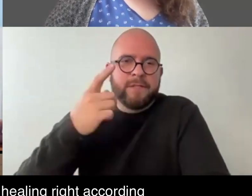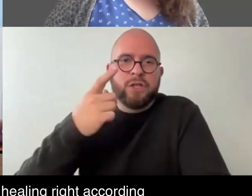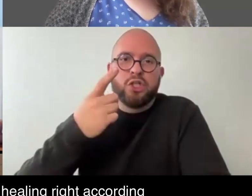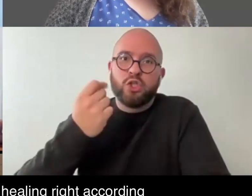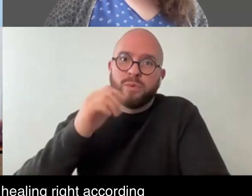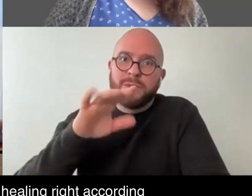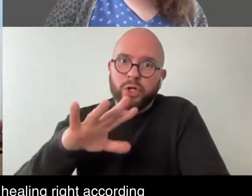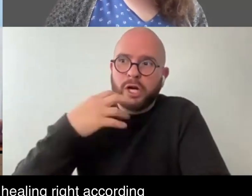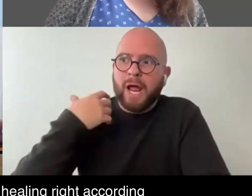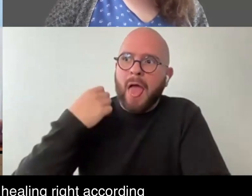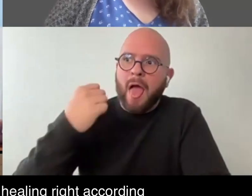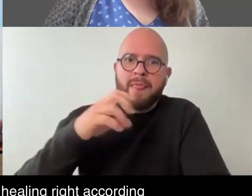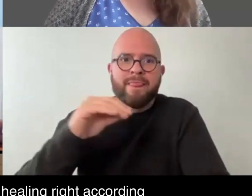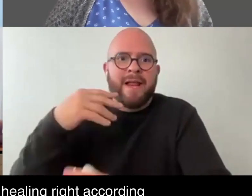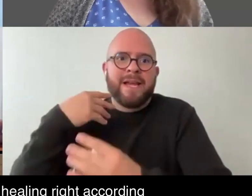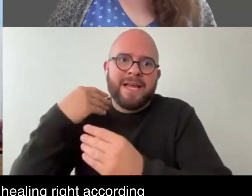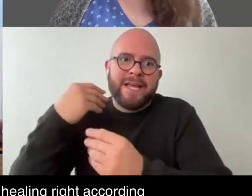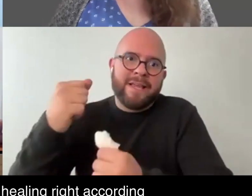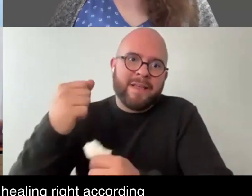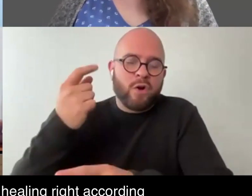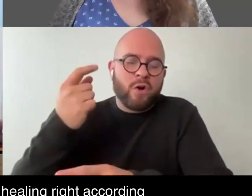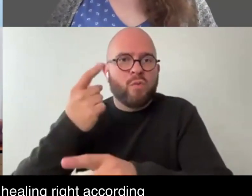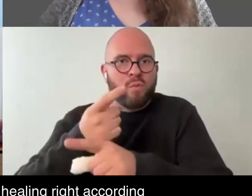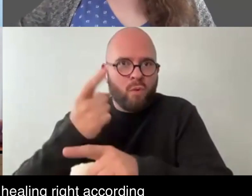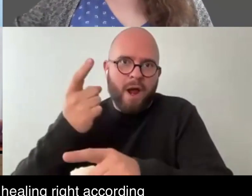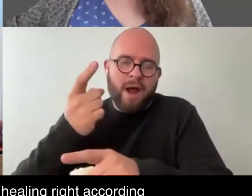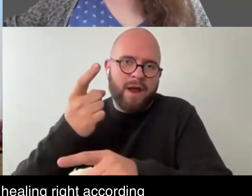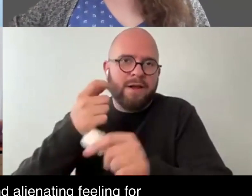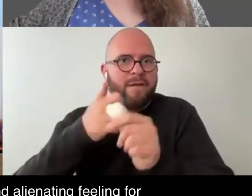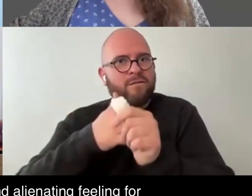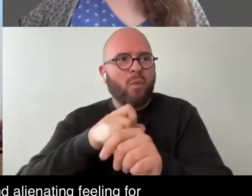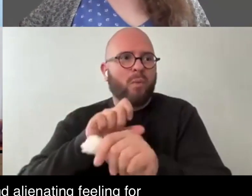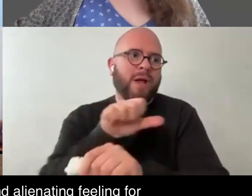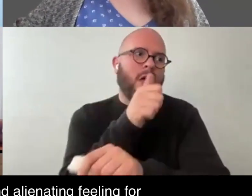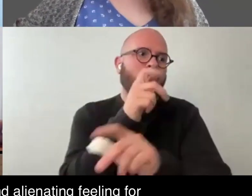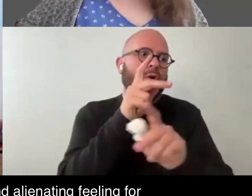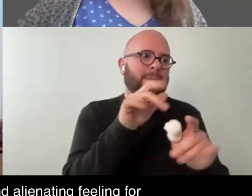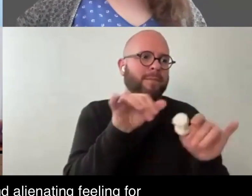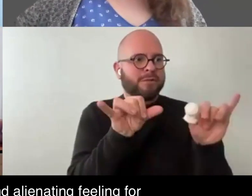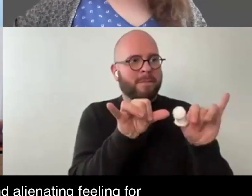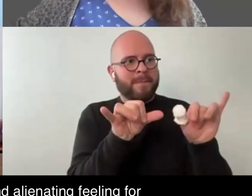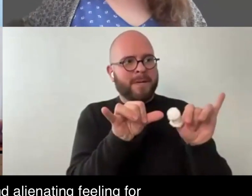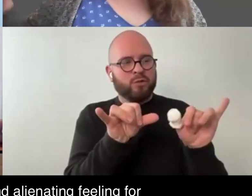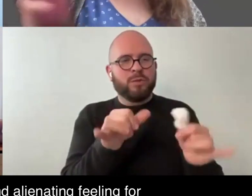right according to someone else's metric, that's, I think, can be a very